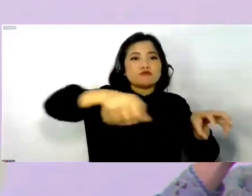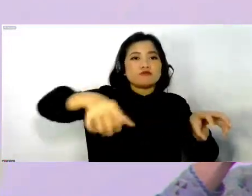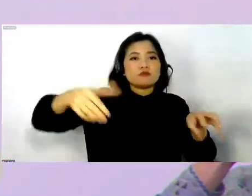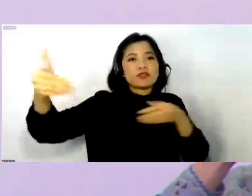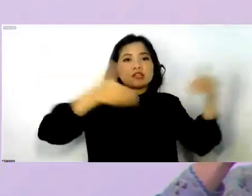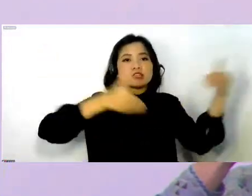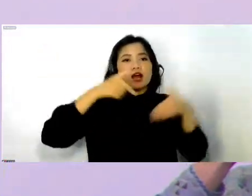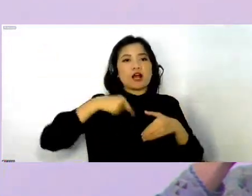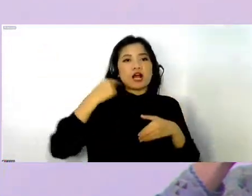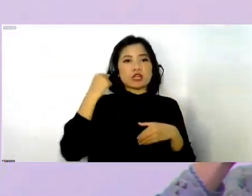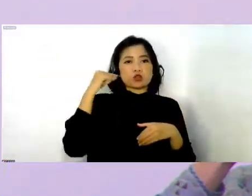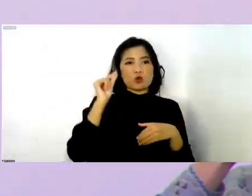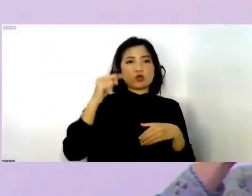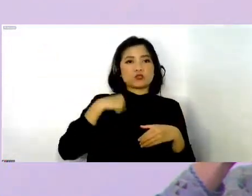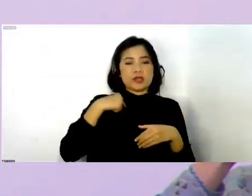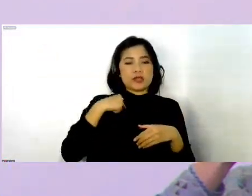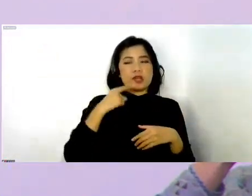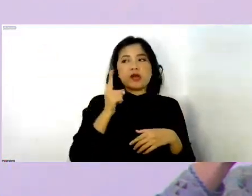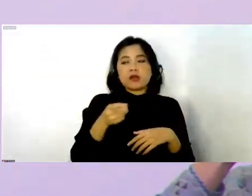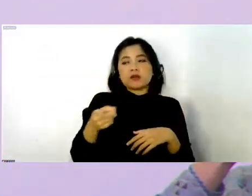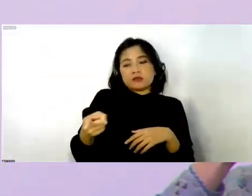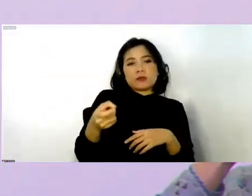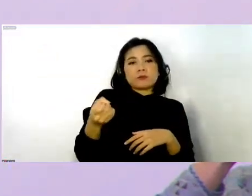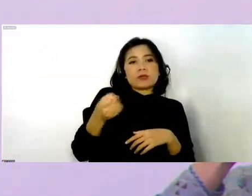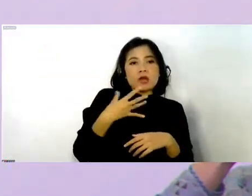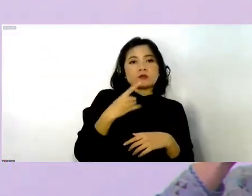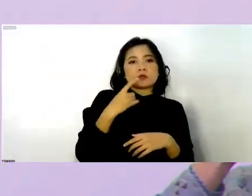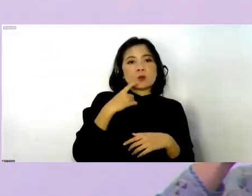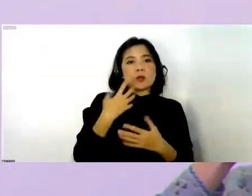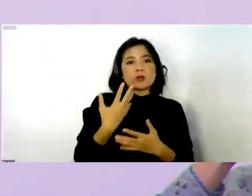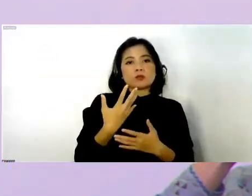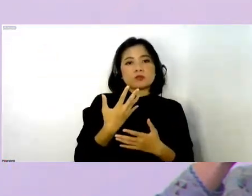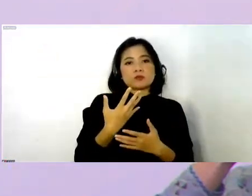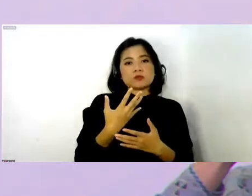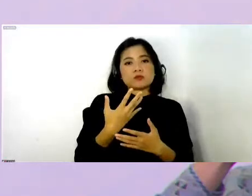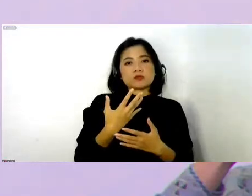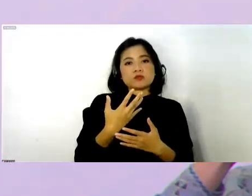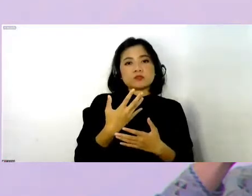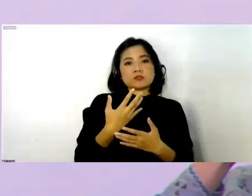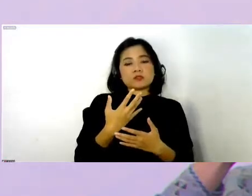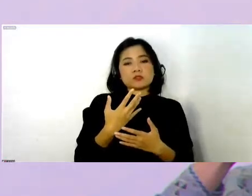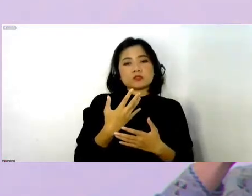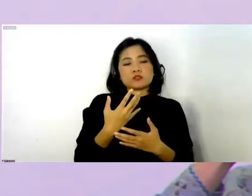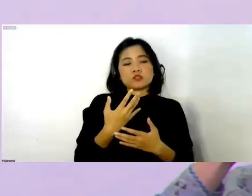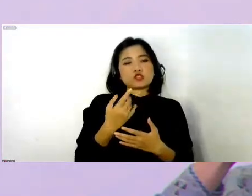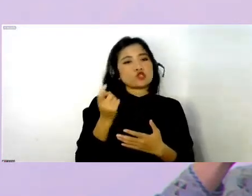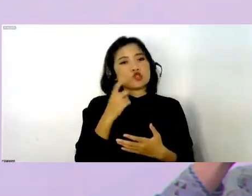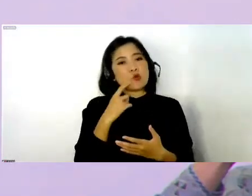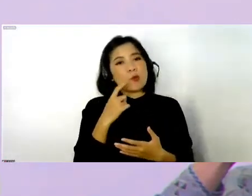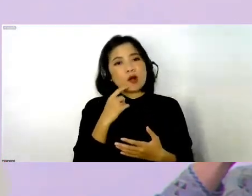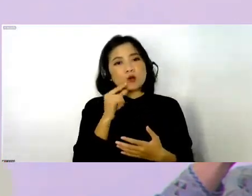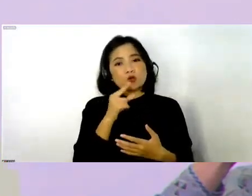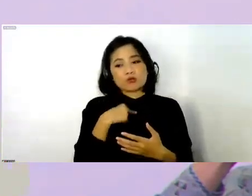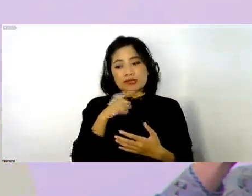finance minister, especially, let's say in a country like Indonesia, is to determine the priority of the